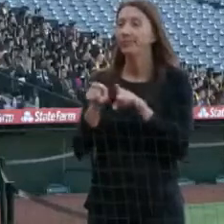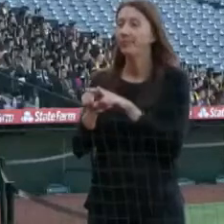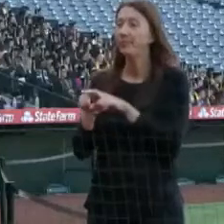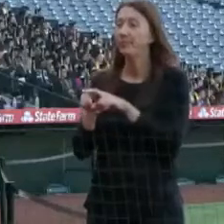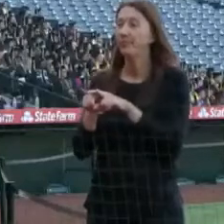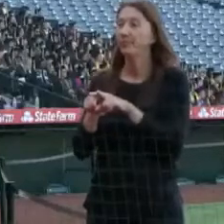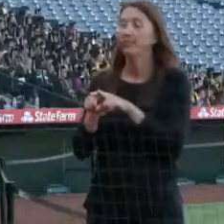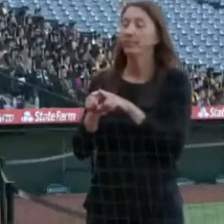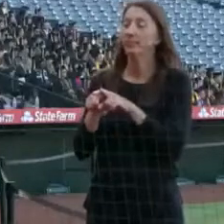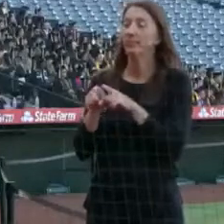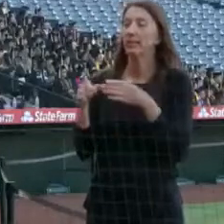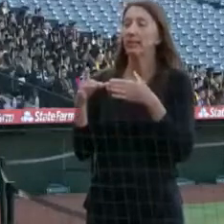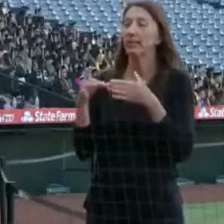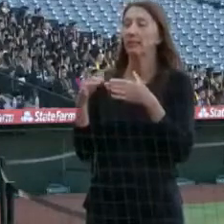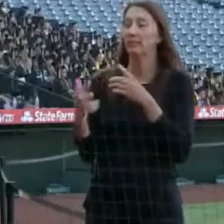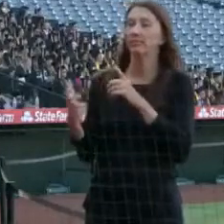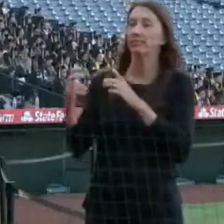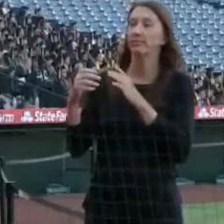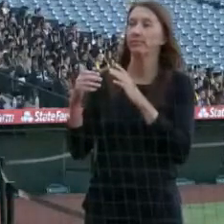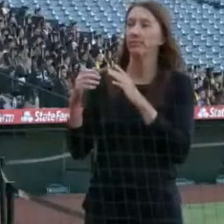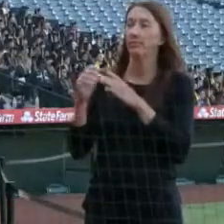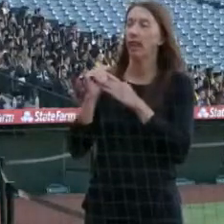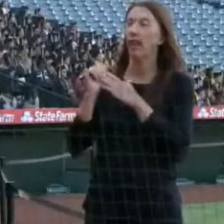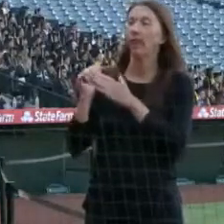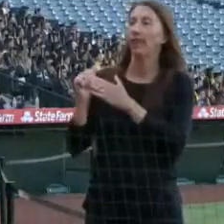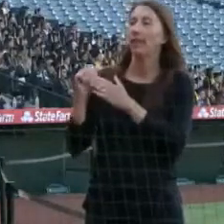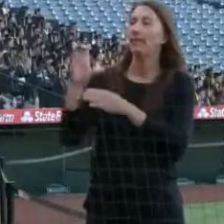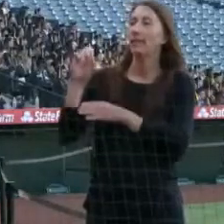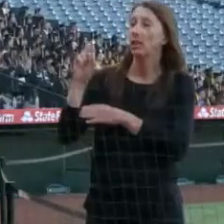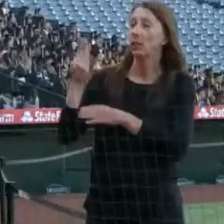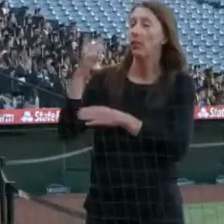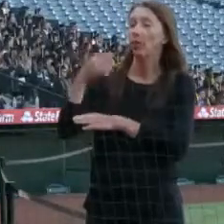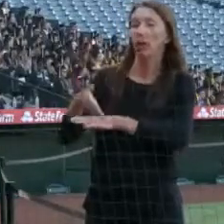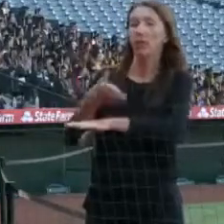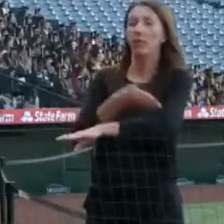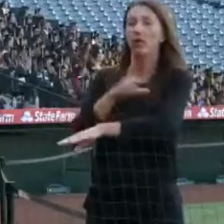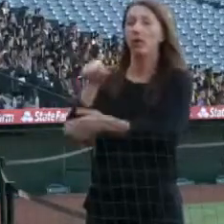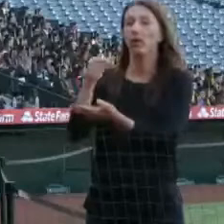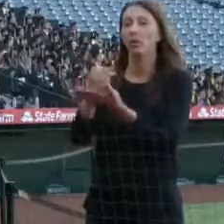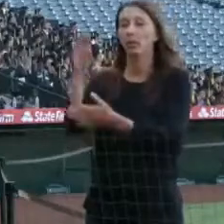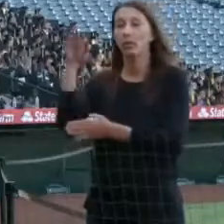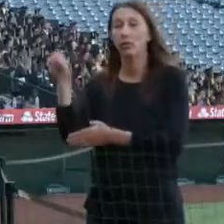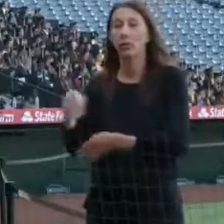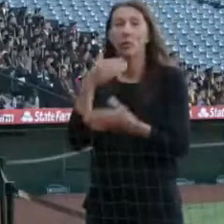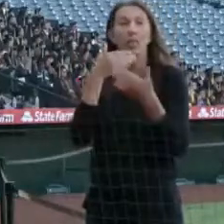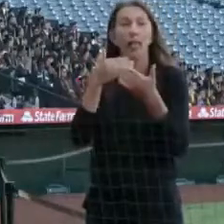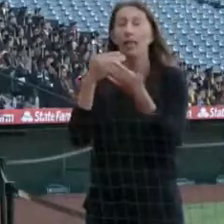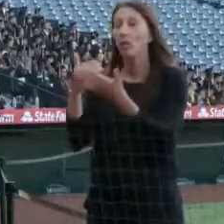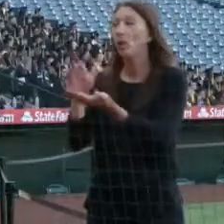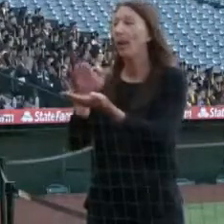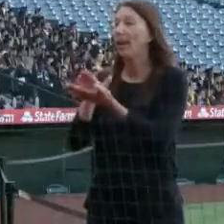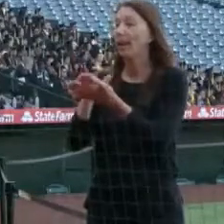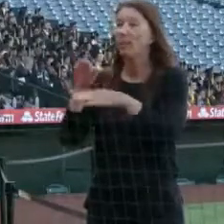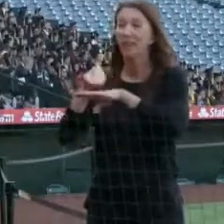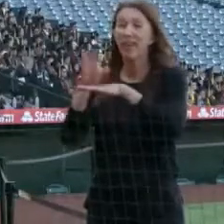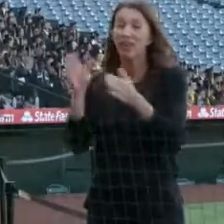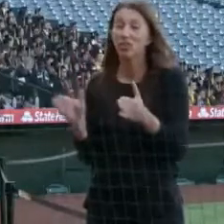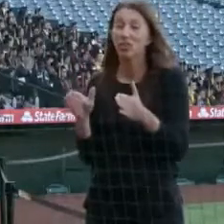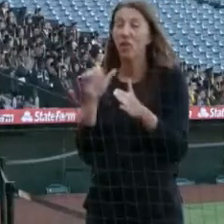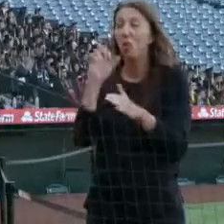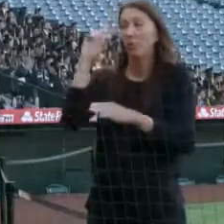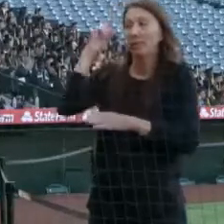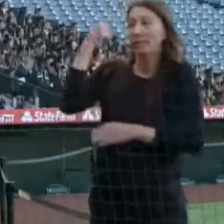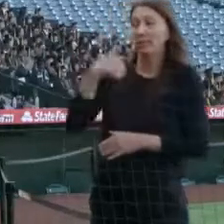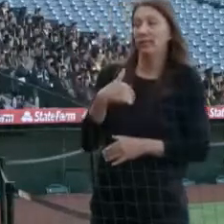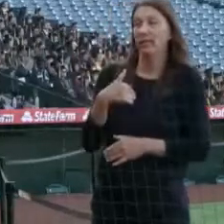CSU in the improvement of our graduation rates. So thank you, academic advisors. Don't get me wrong,